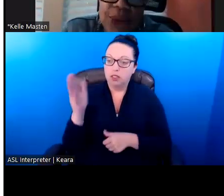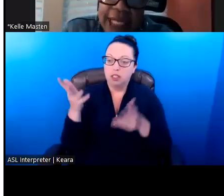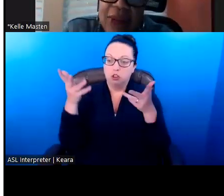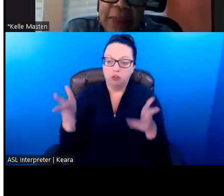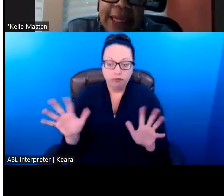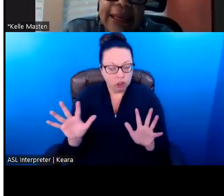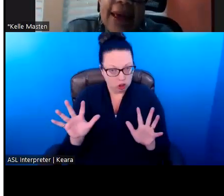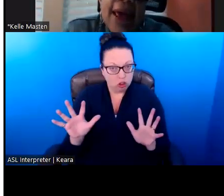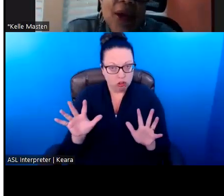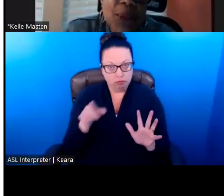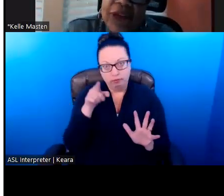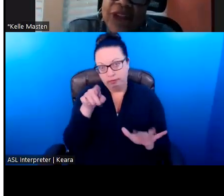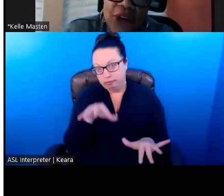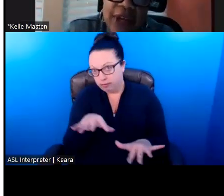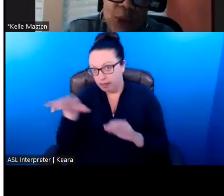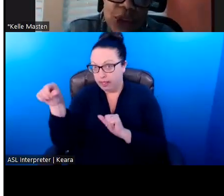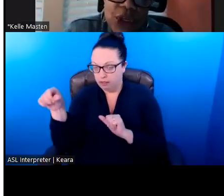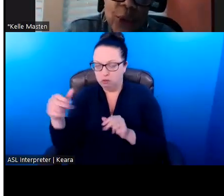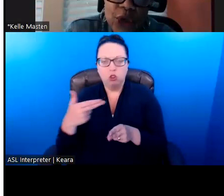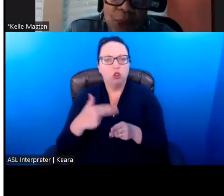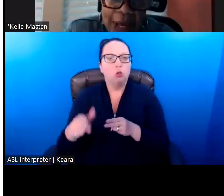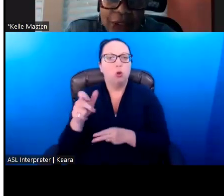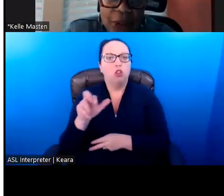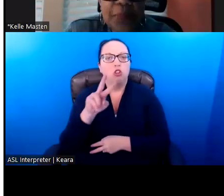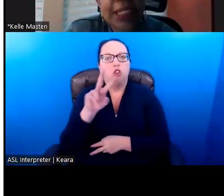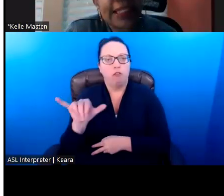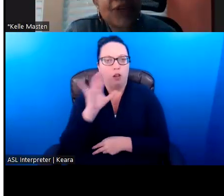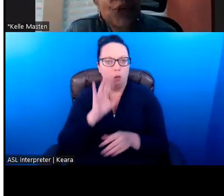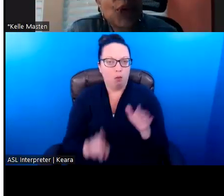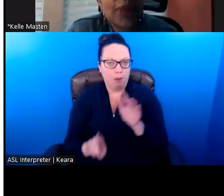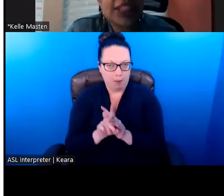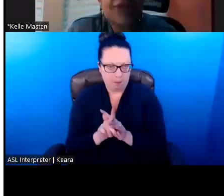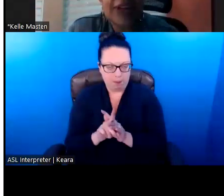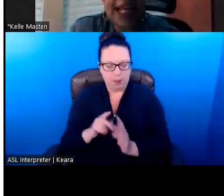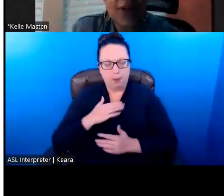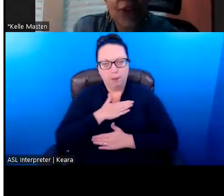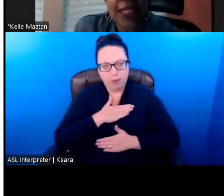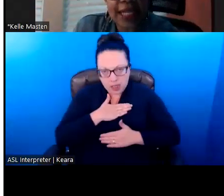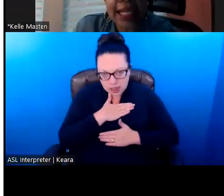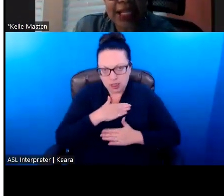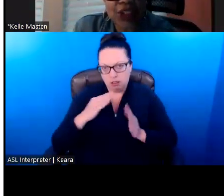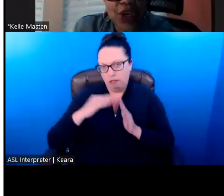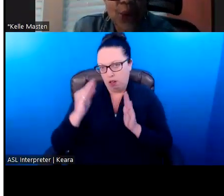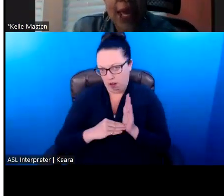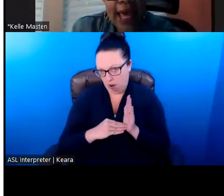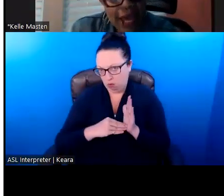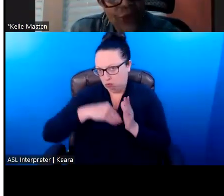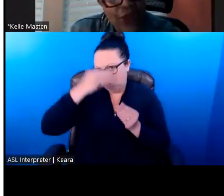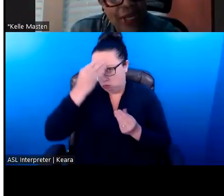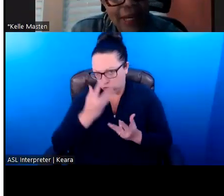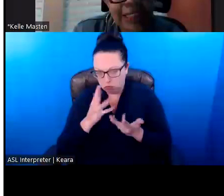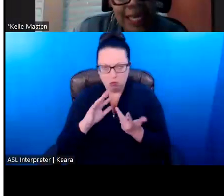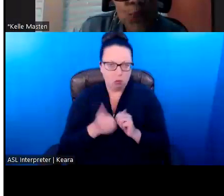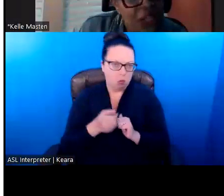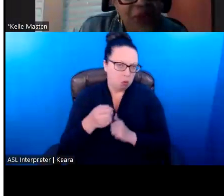and you leave the meeting, a brief survey will show in your browser. Please take a few moments to fill that out for us and let us know what you